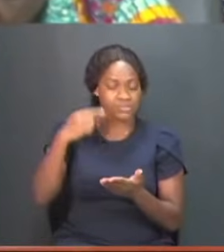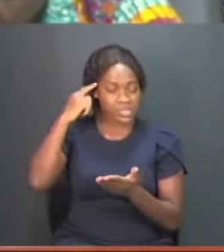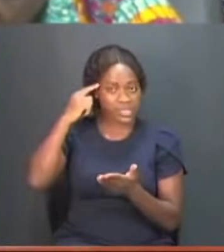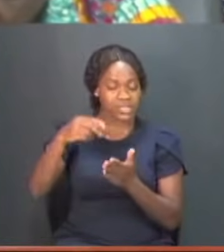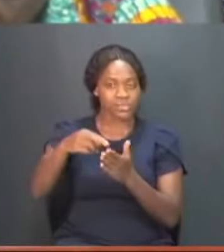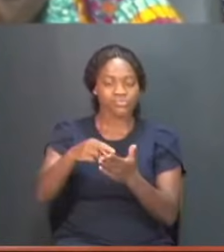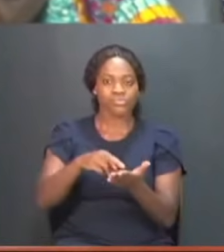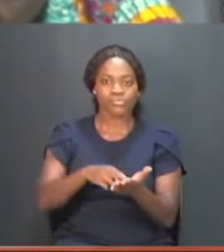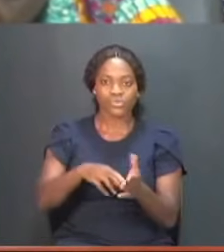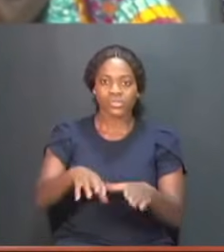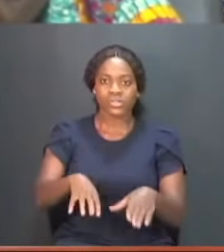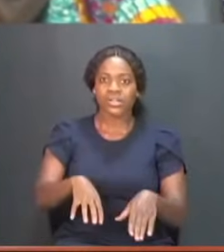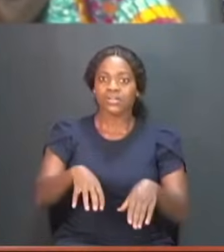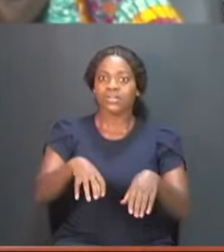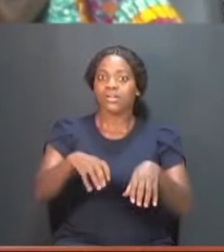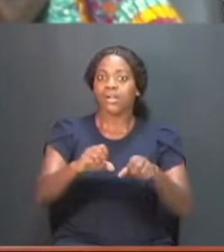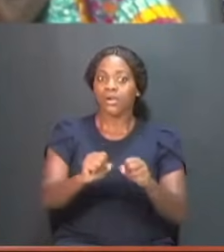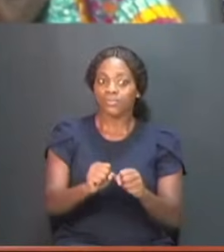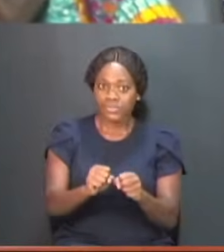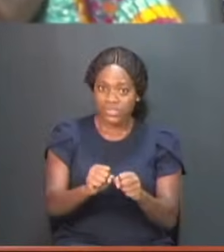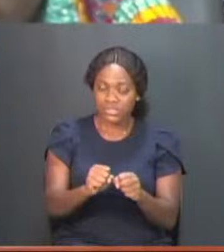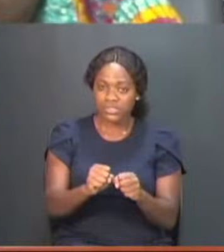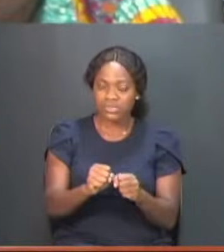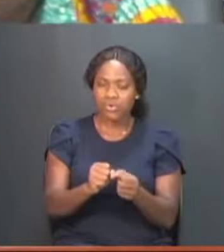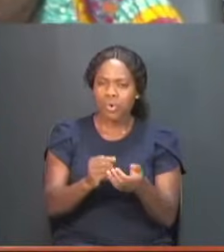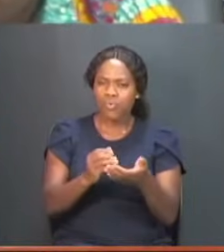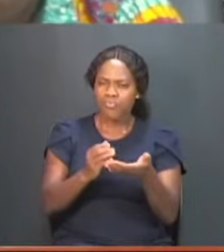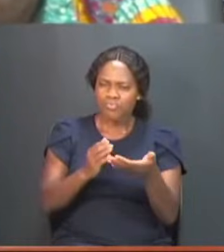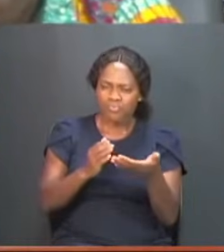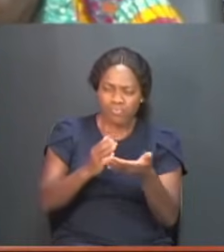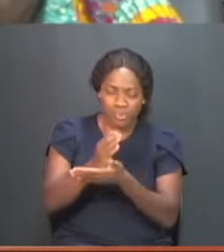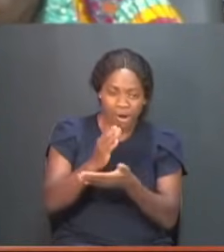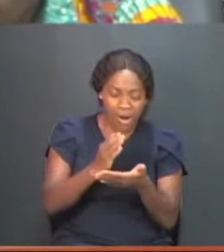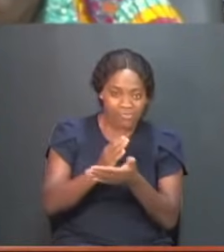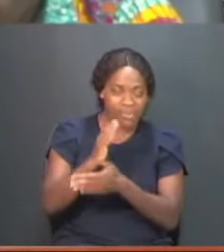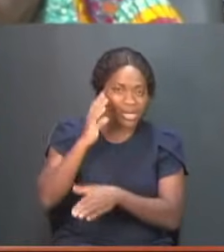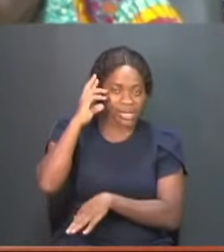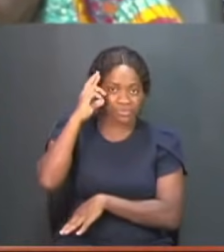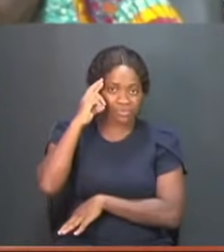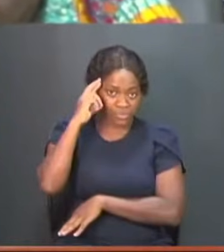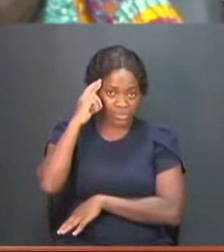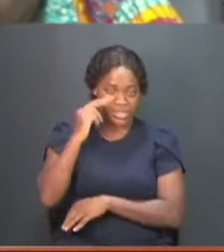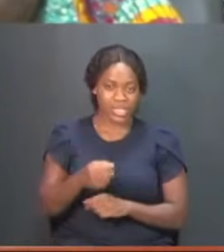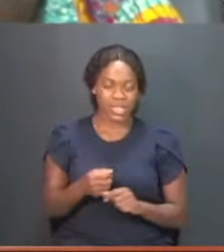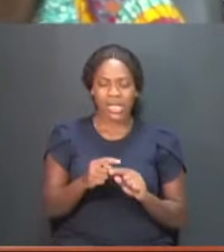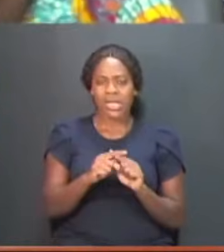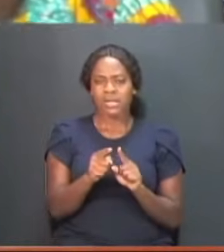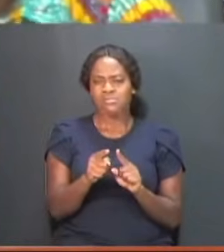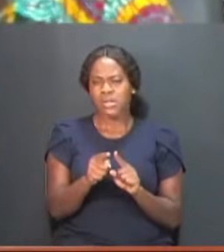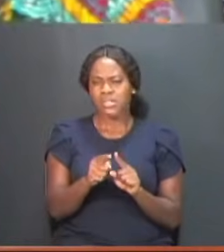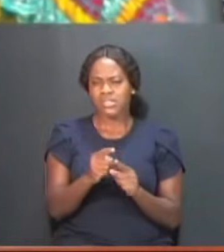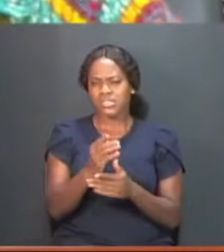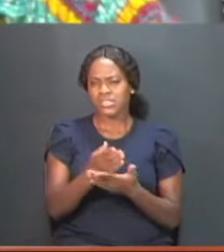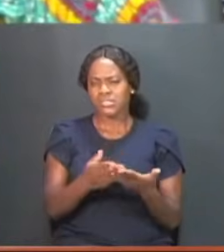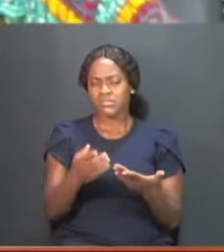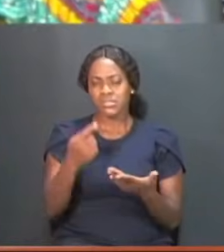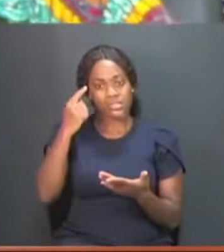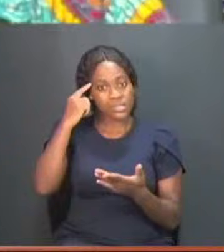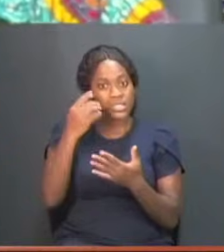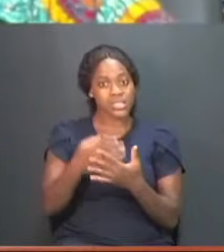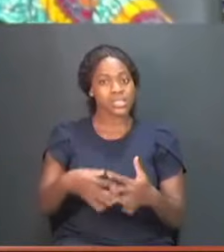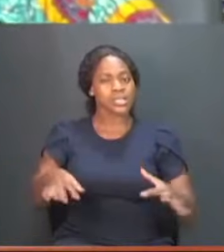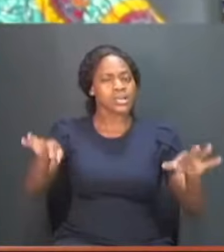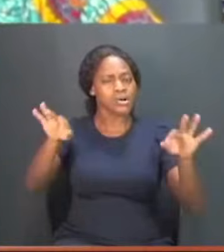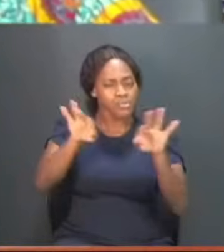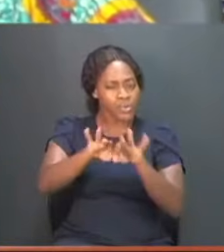captures the brevity, the broad contours of the rationale of this bill. Mr. Speaker, but there is something that more important that we need